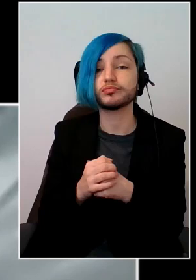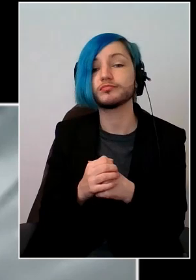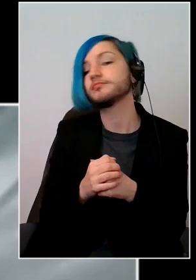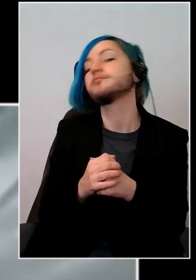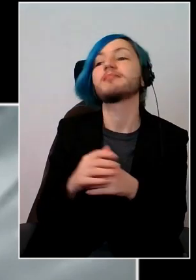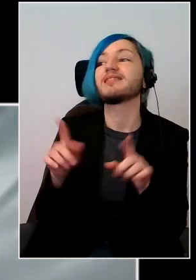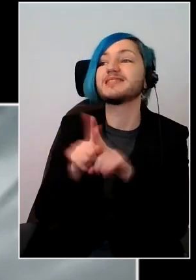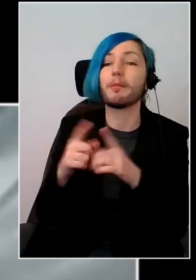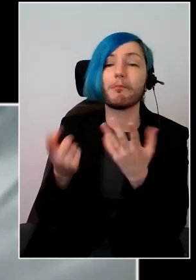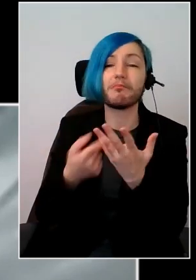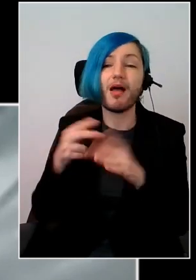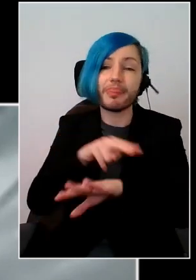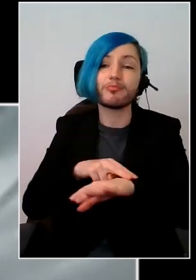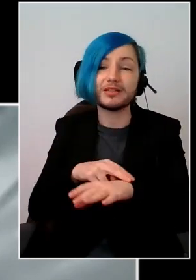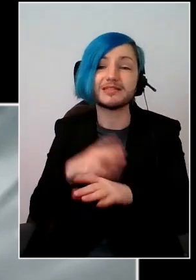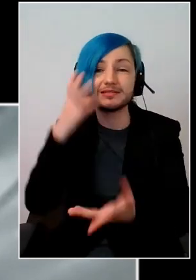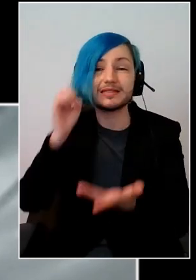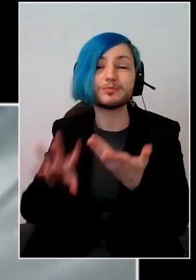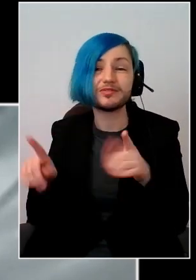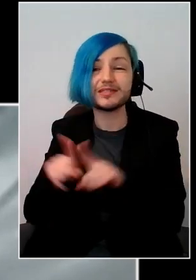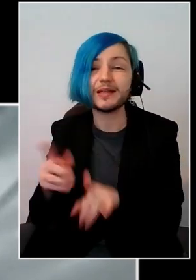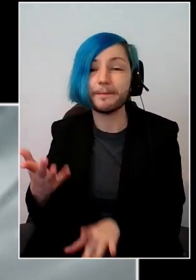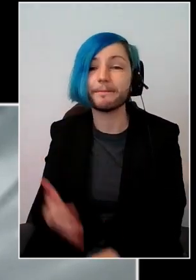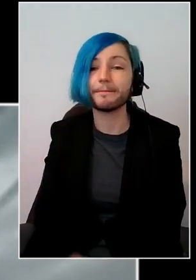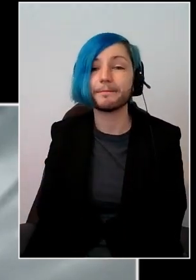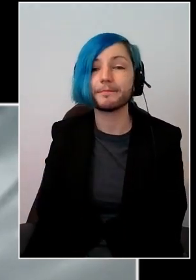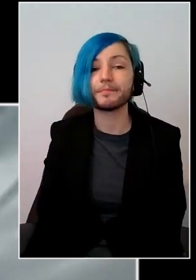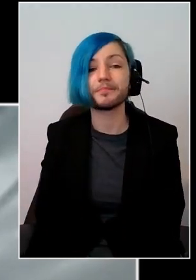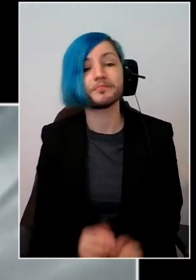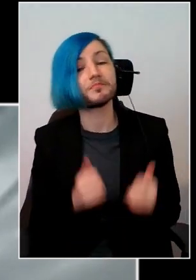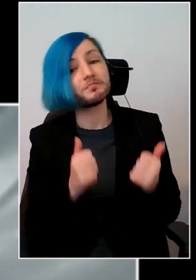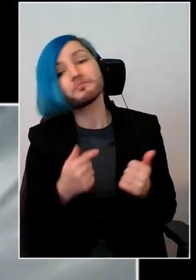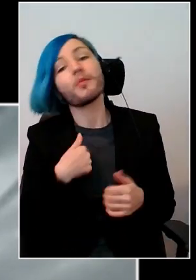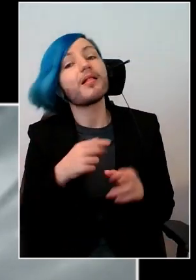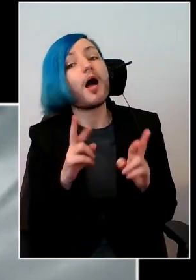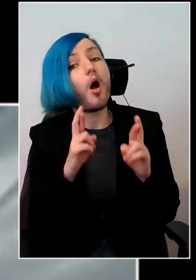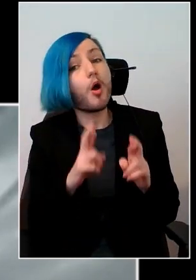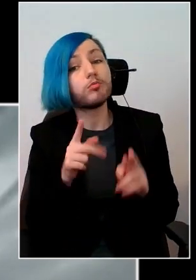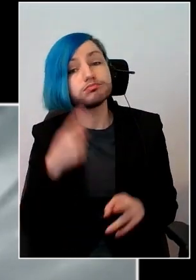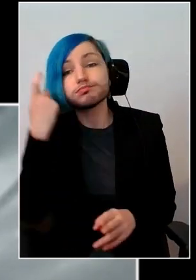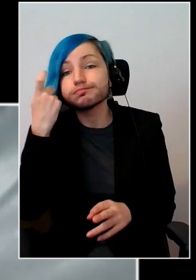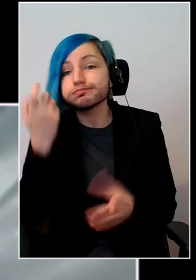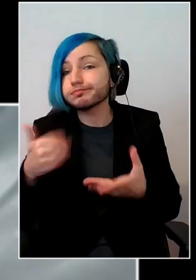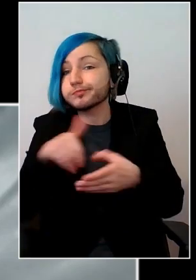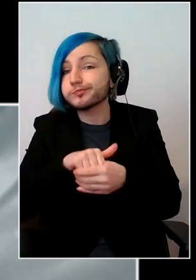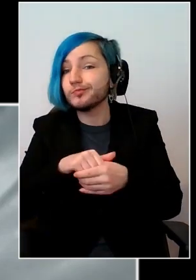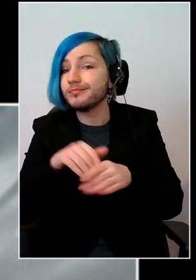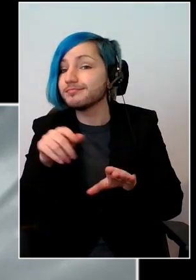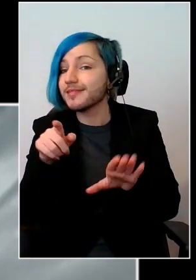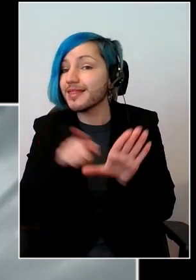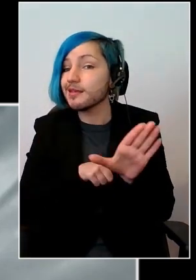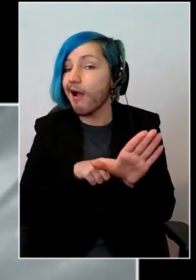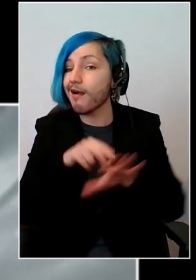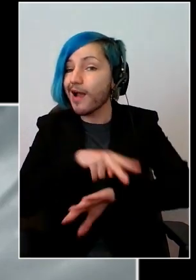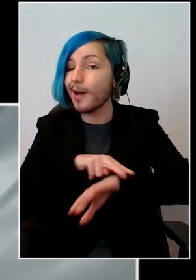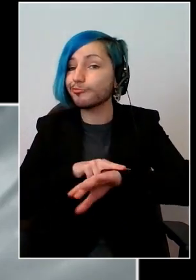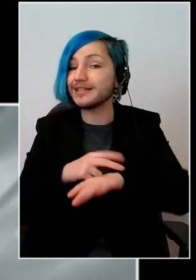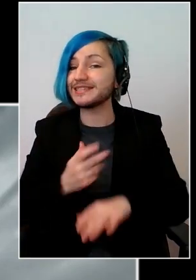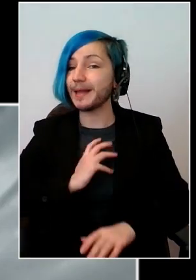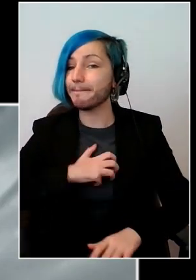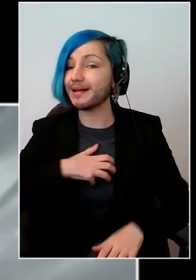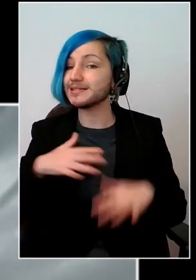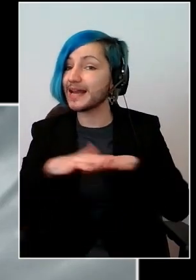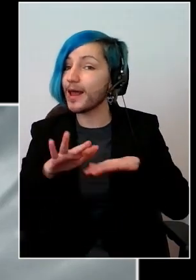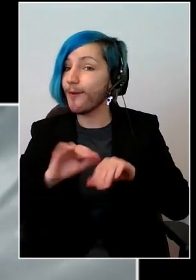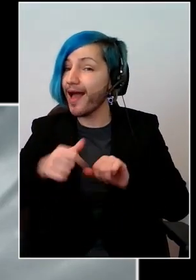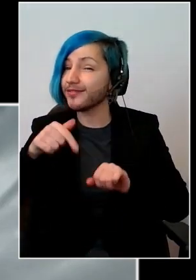too. Well, I hope you might be considering joining the Young Apprentice Ambassador Network after this. I'm